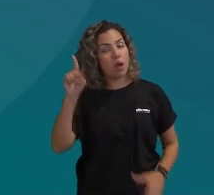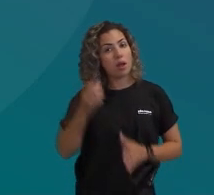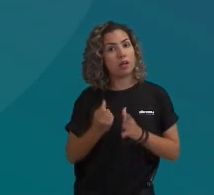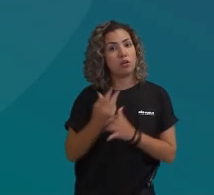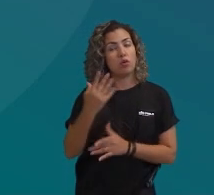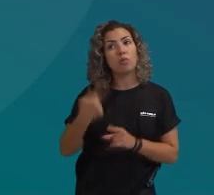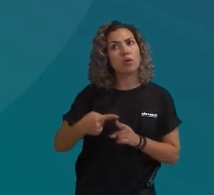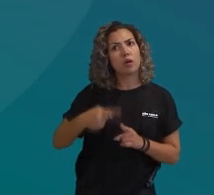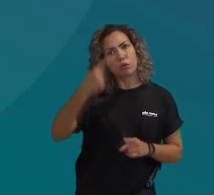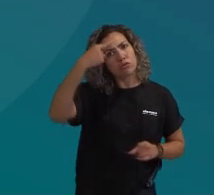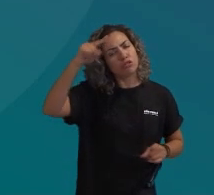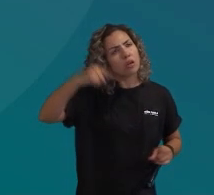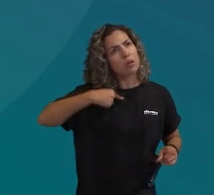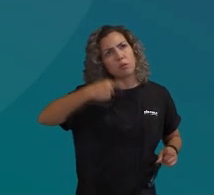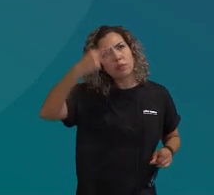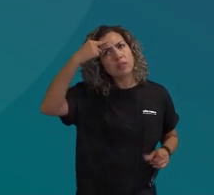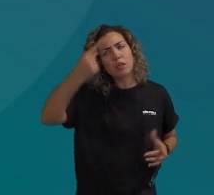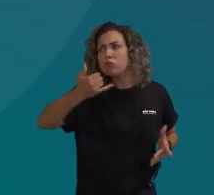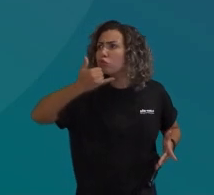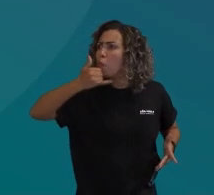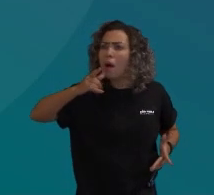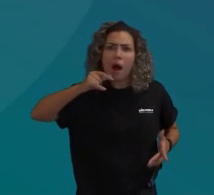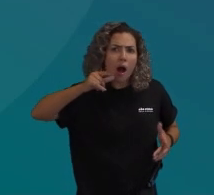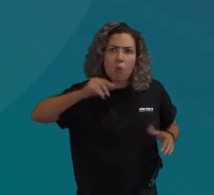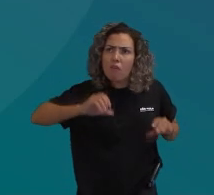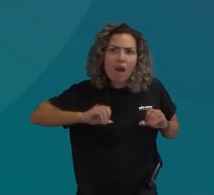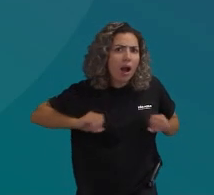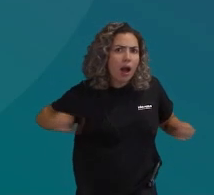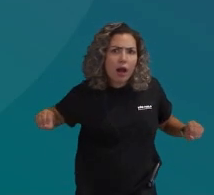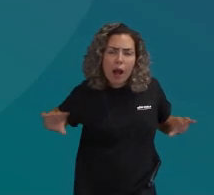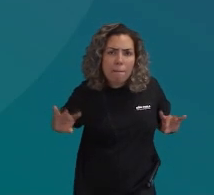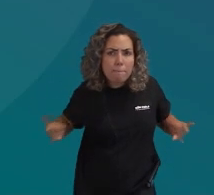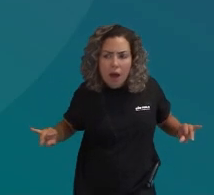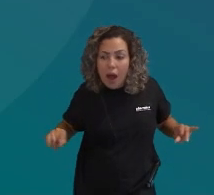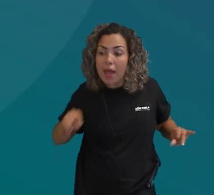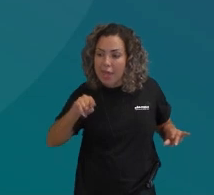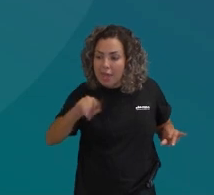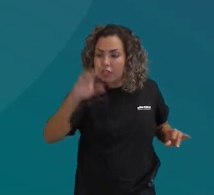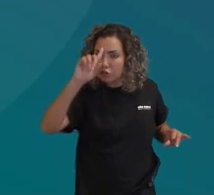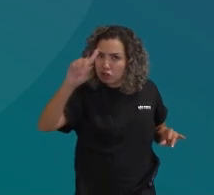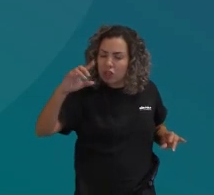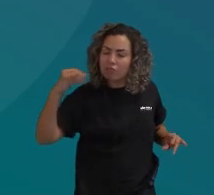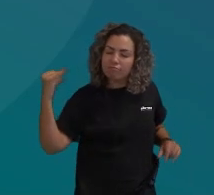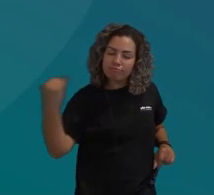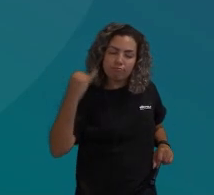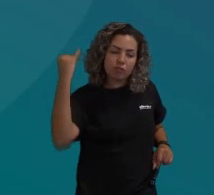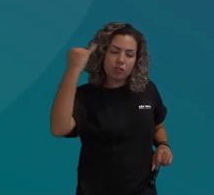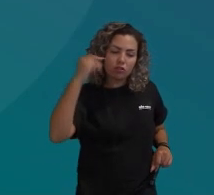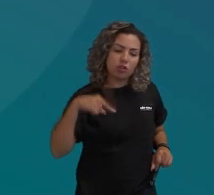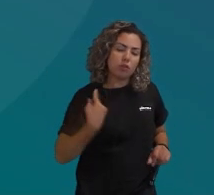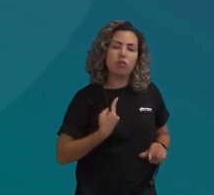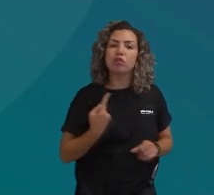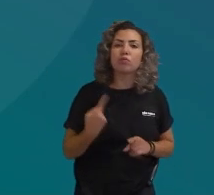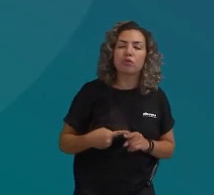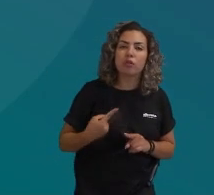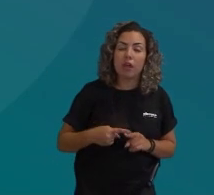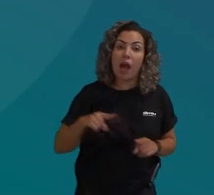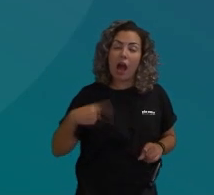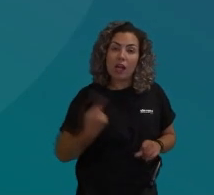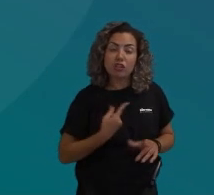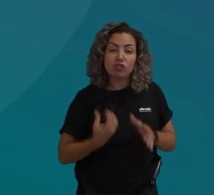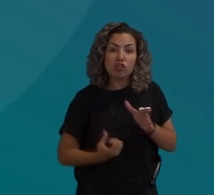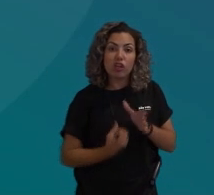out of water. And that was a very important day for us. And it became a mass communication